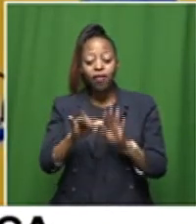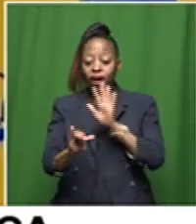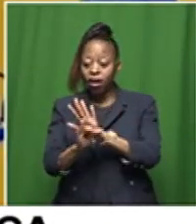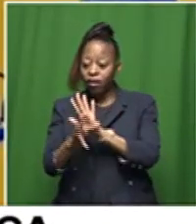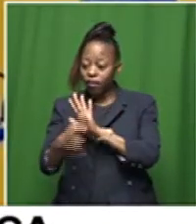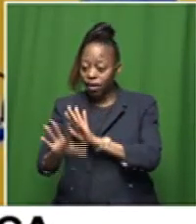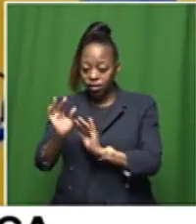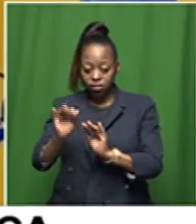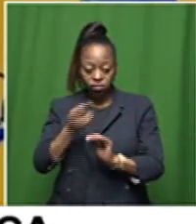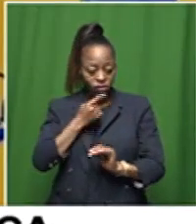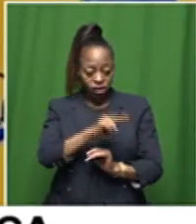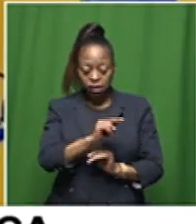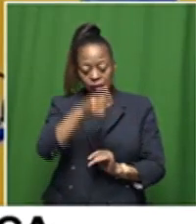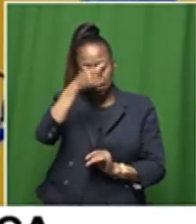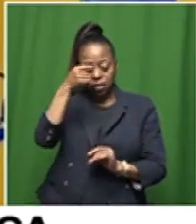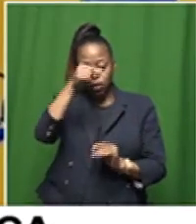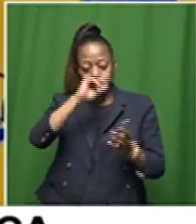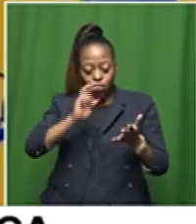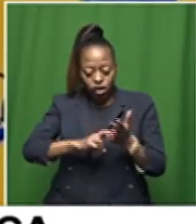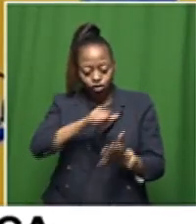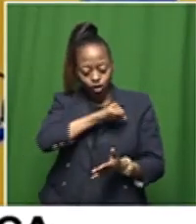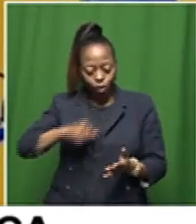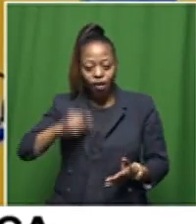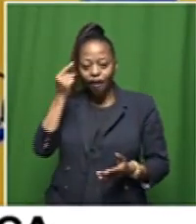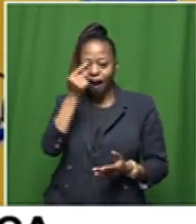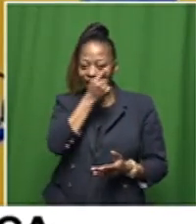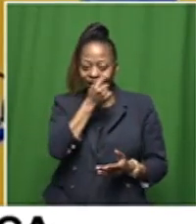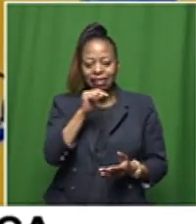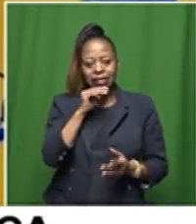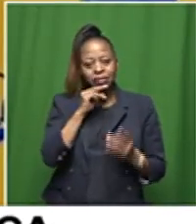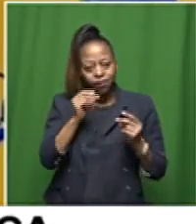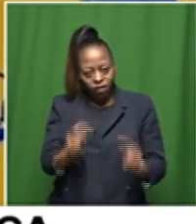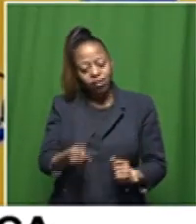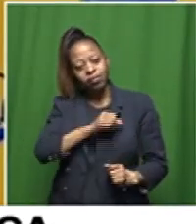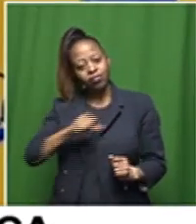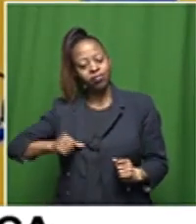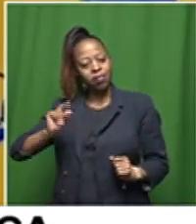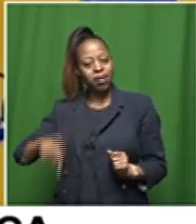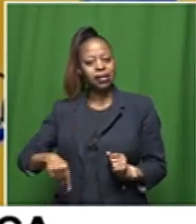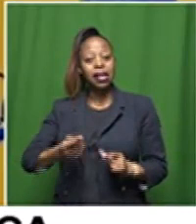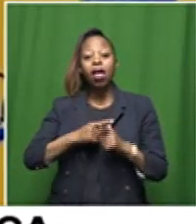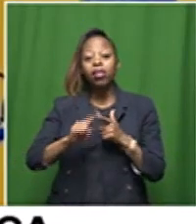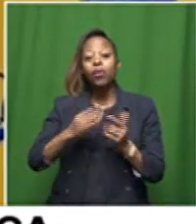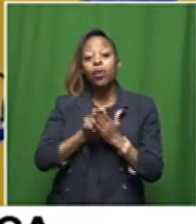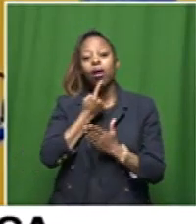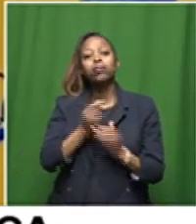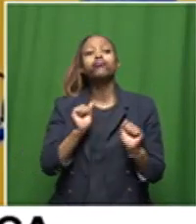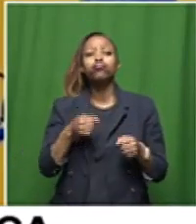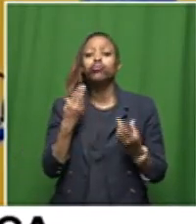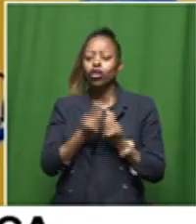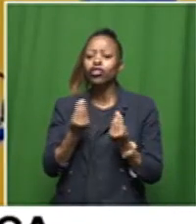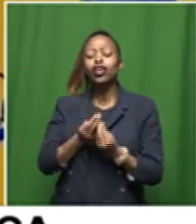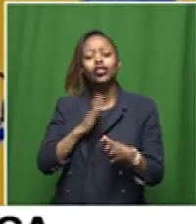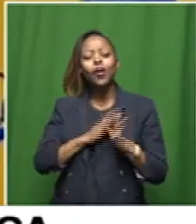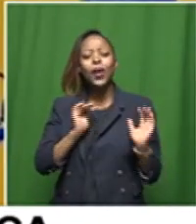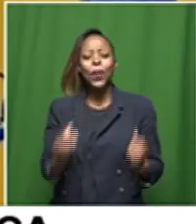made that this is a cataract, you must immediately get operated. That's when we will say things are working